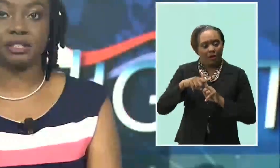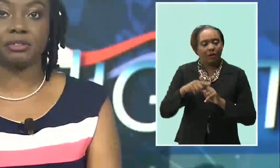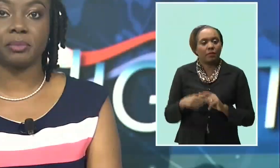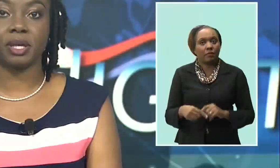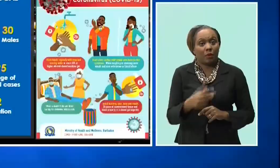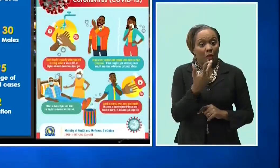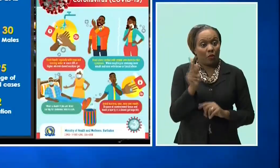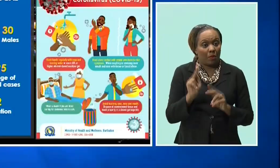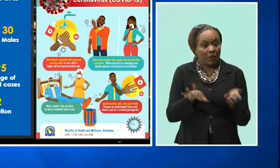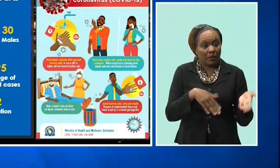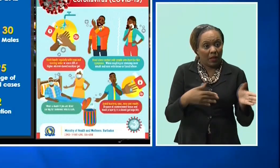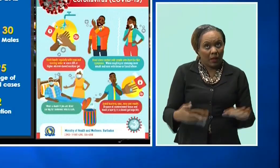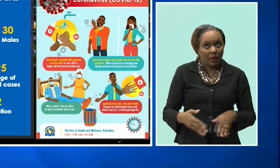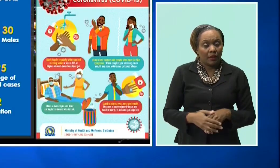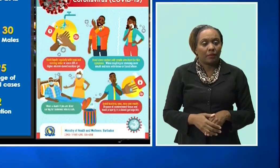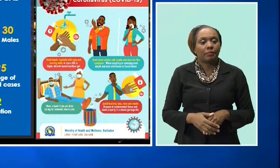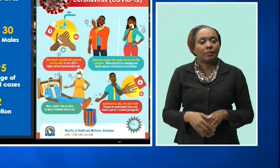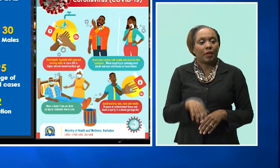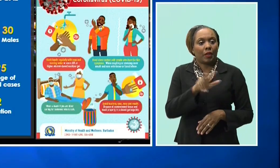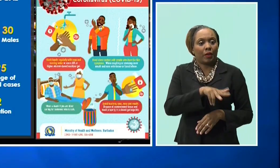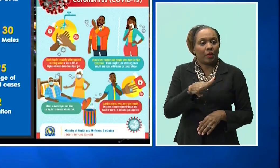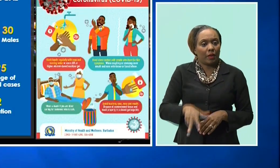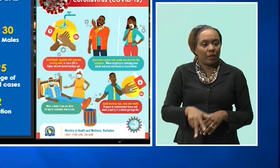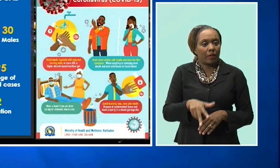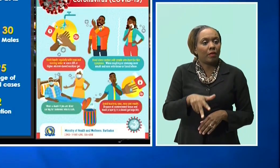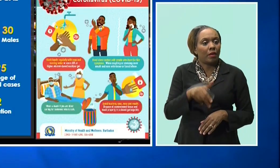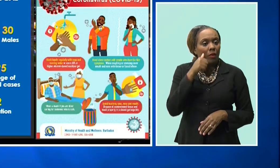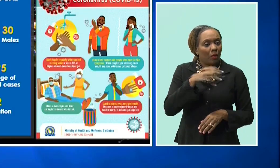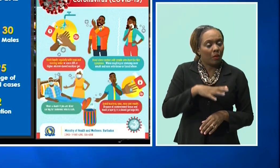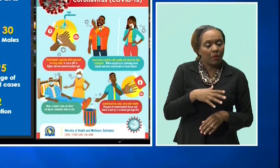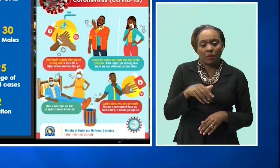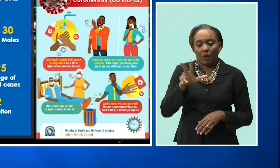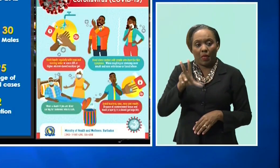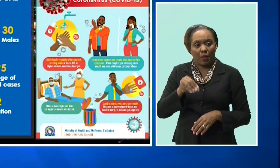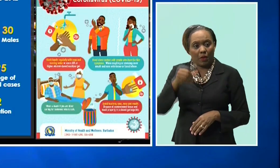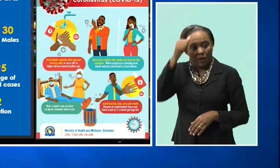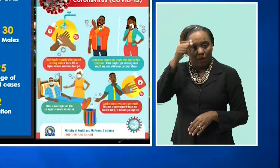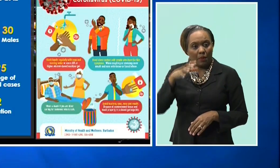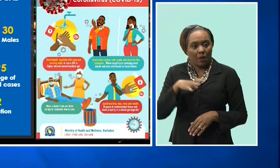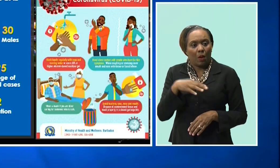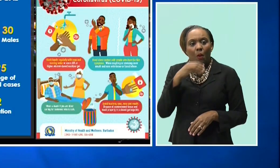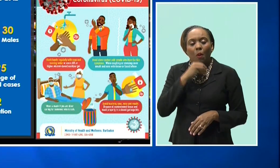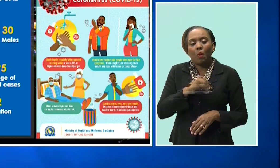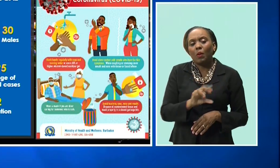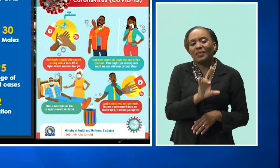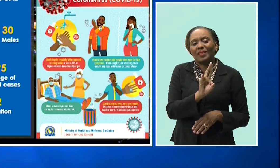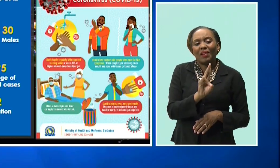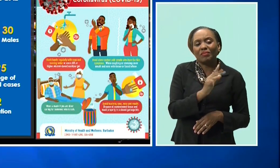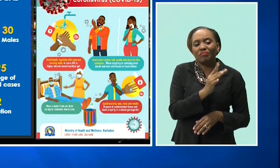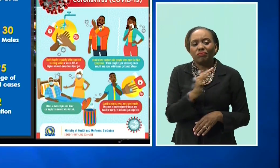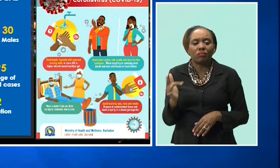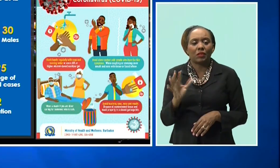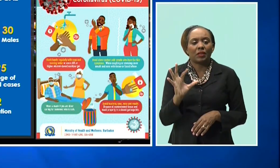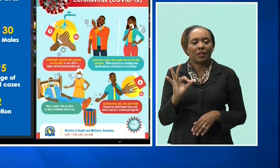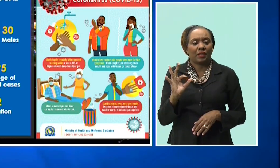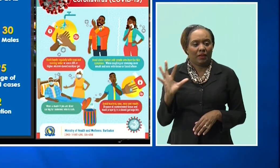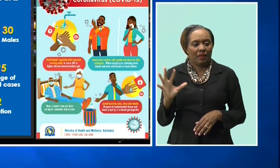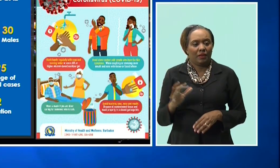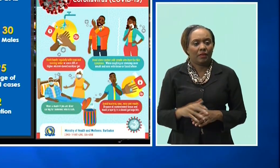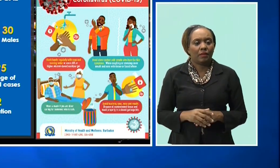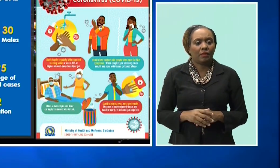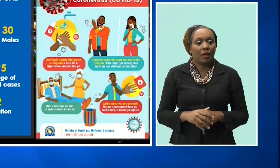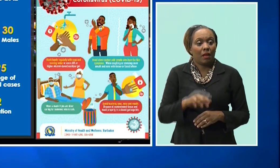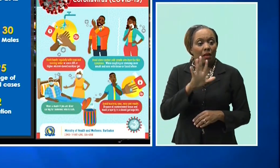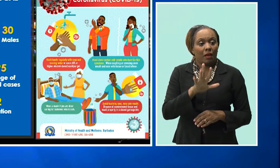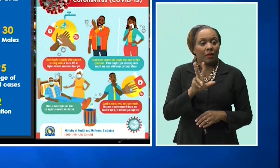the 63 positive cases, 33 are female and 30 male, with ages ranging between 7 and 95 years old.